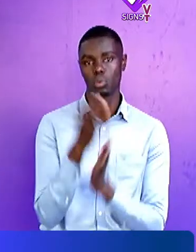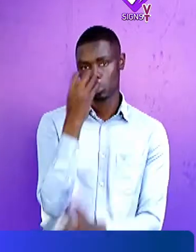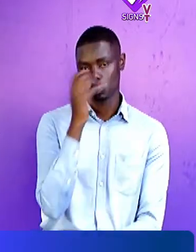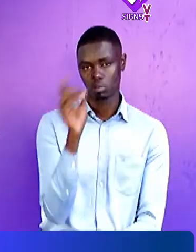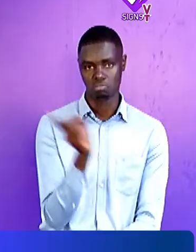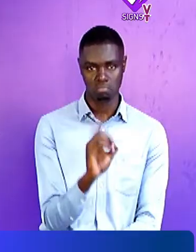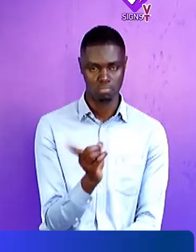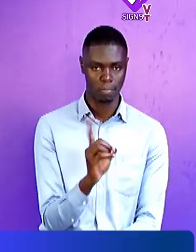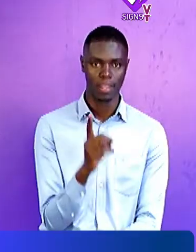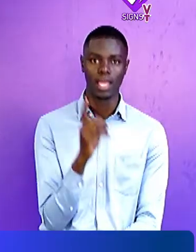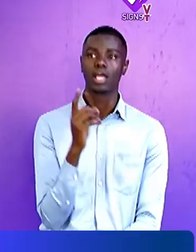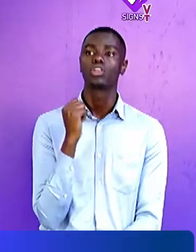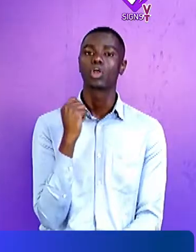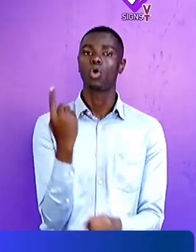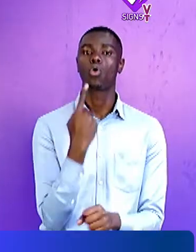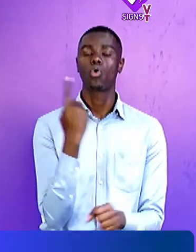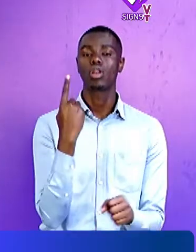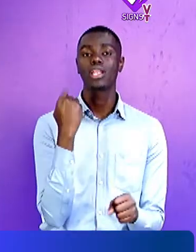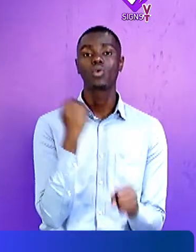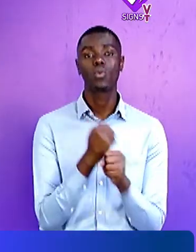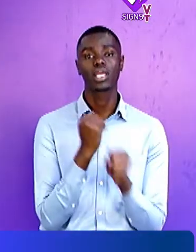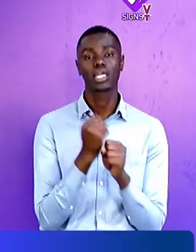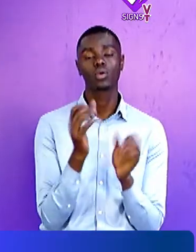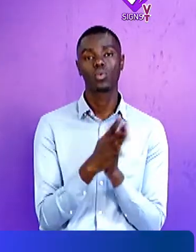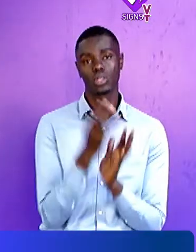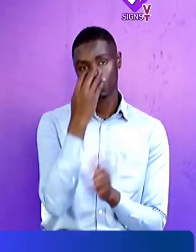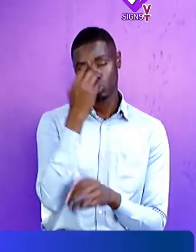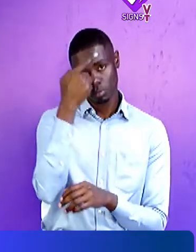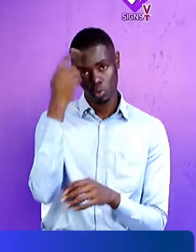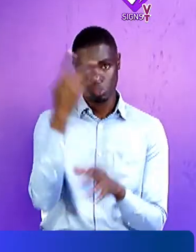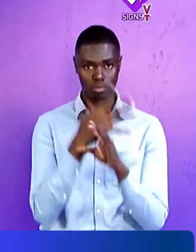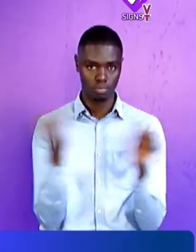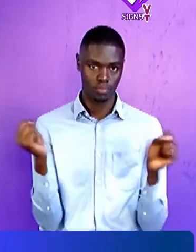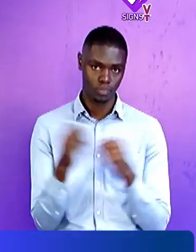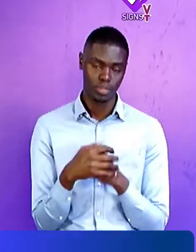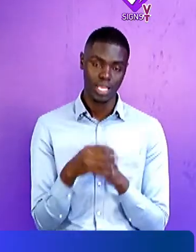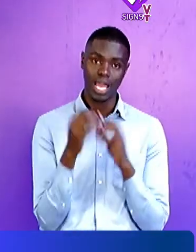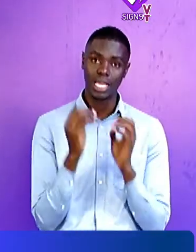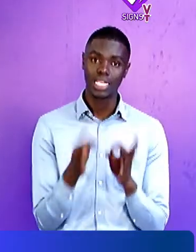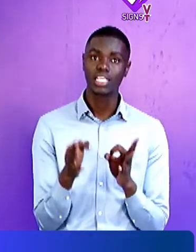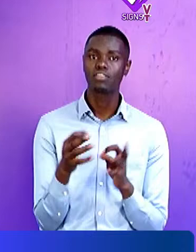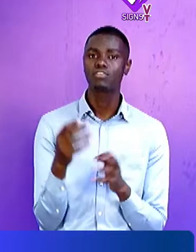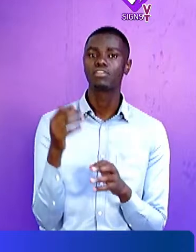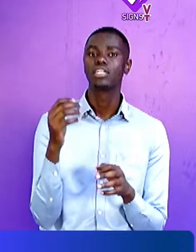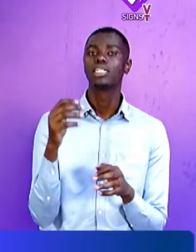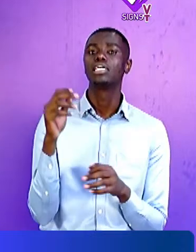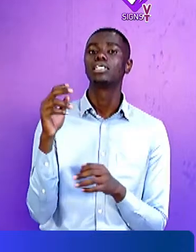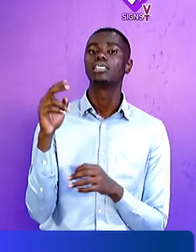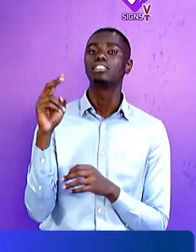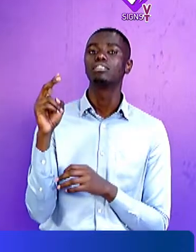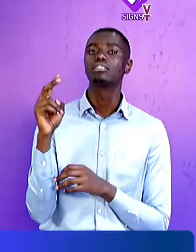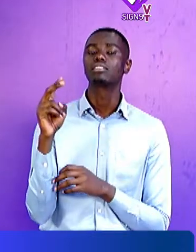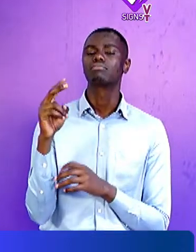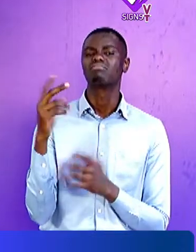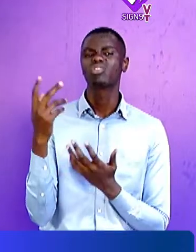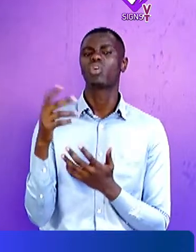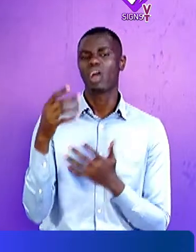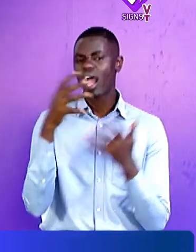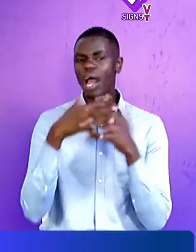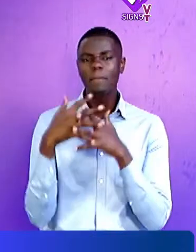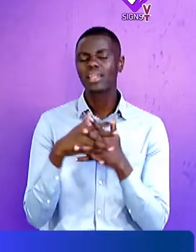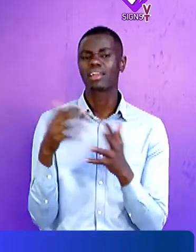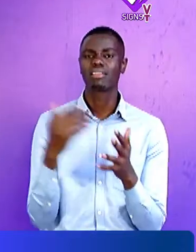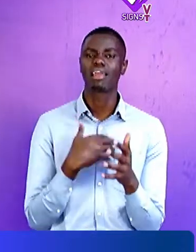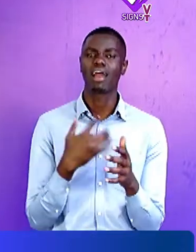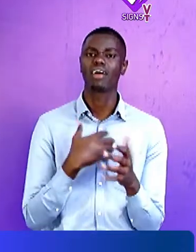So he's only working with William Ruto because he's the president. And by predicting that William Ruto cannot see the second term, Americans have intelligence. They know what's